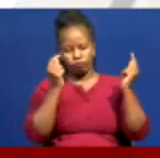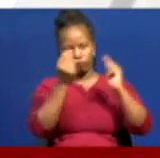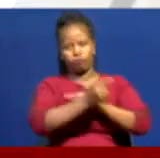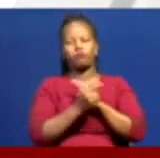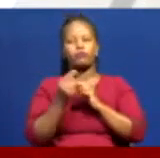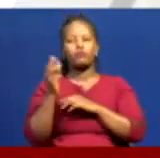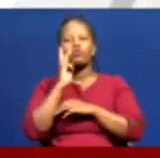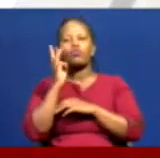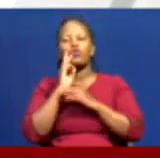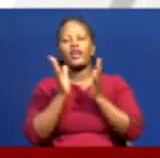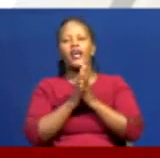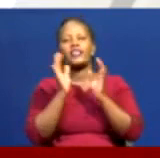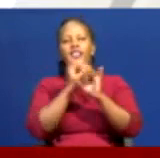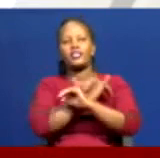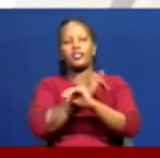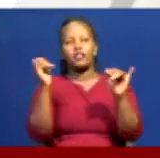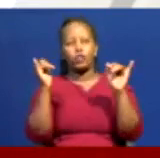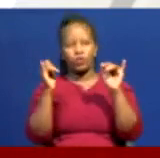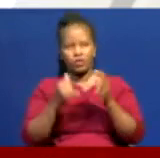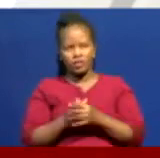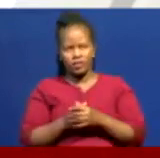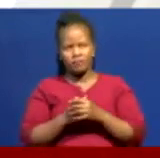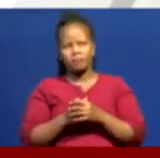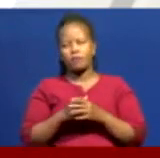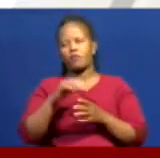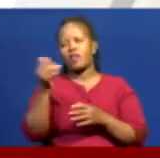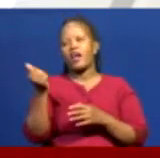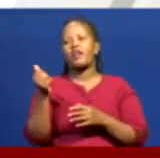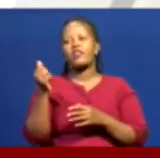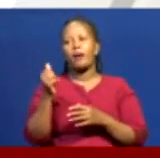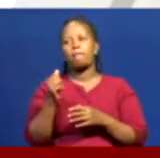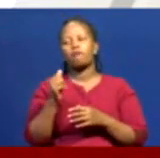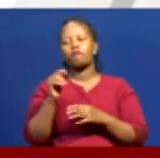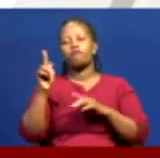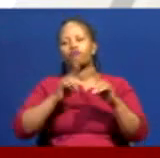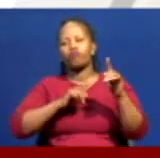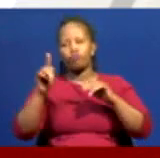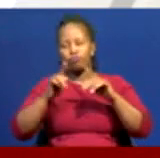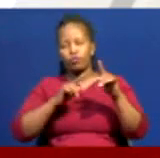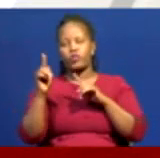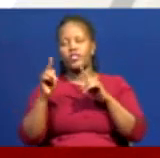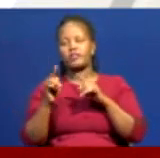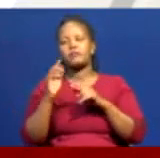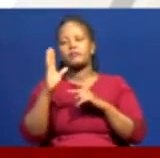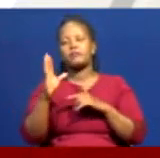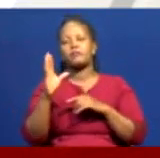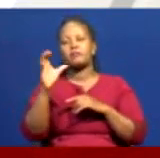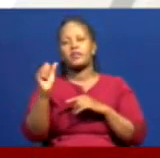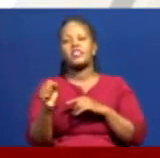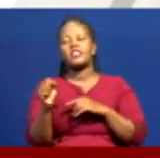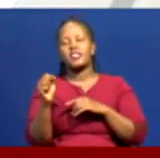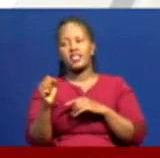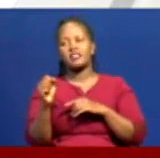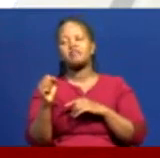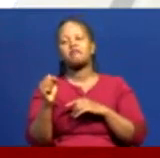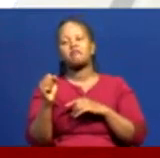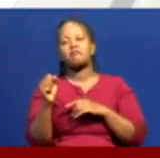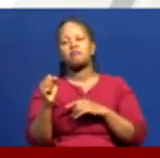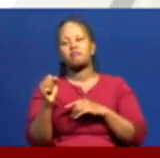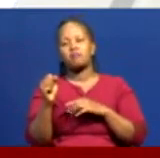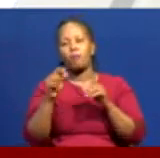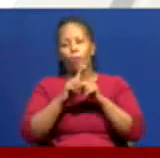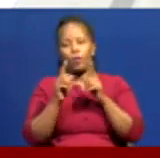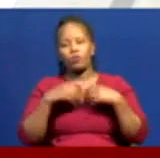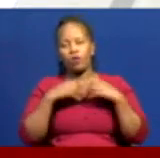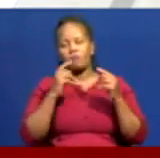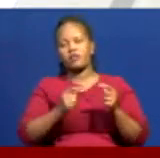and Irrigation. Penina Malonza, who was actually in the Ministry of Tourism and Wildlife, has